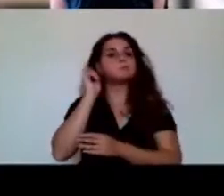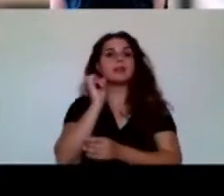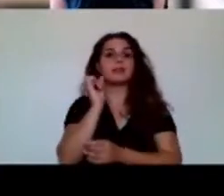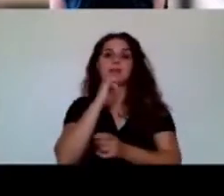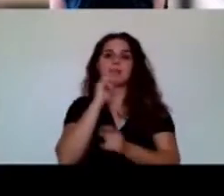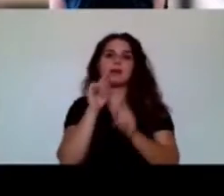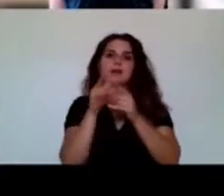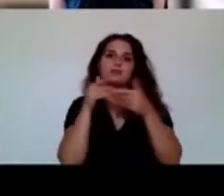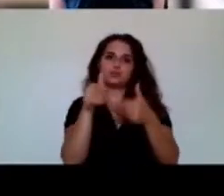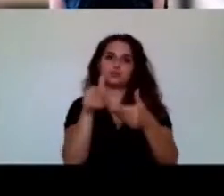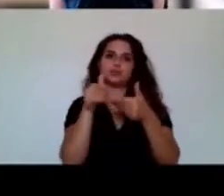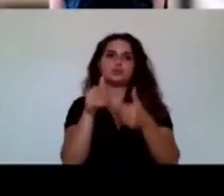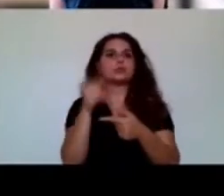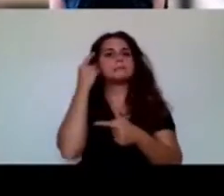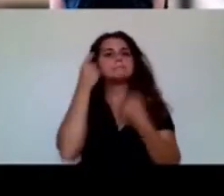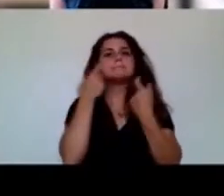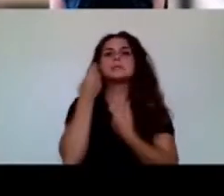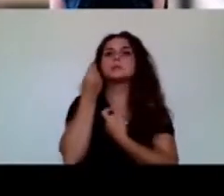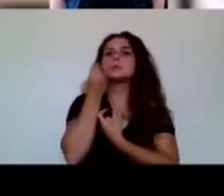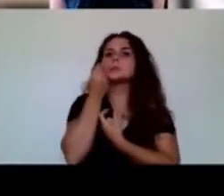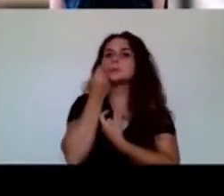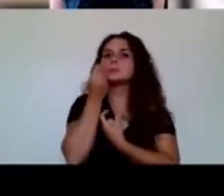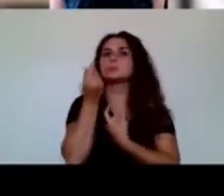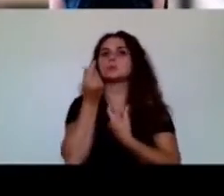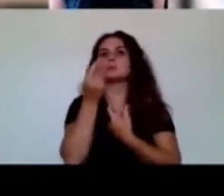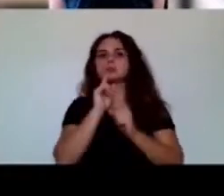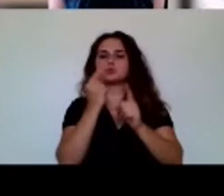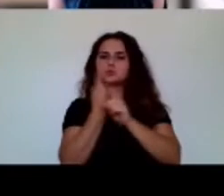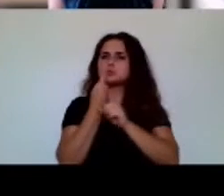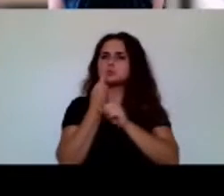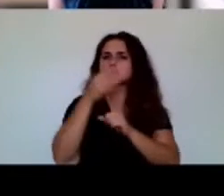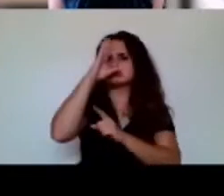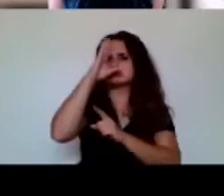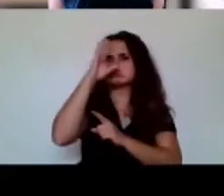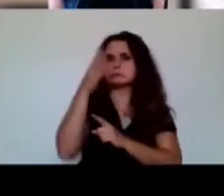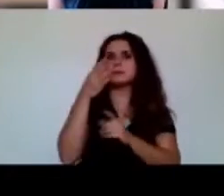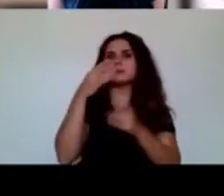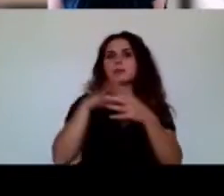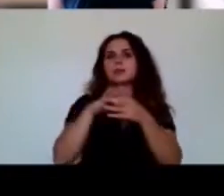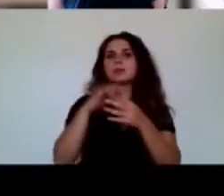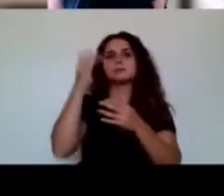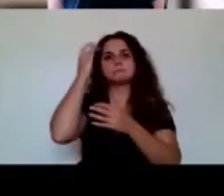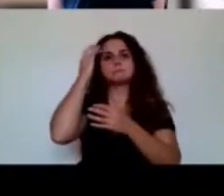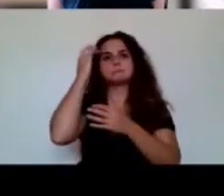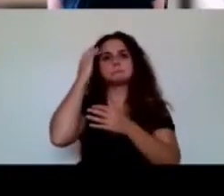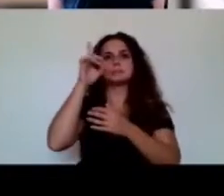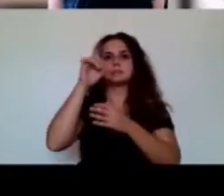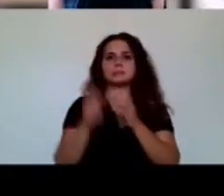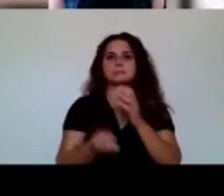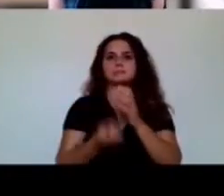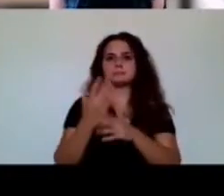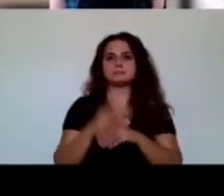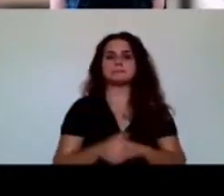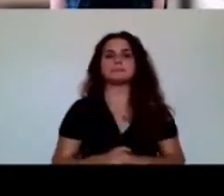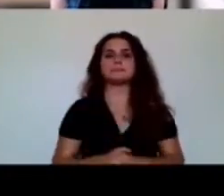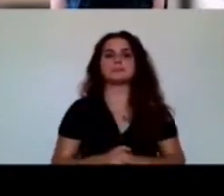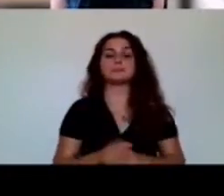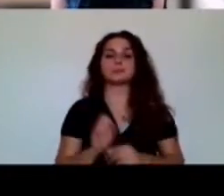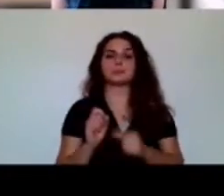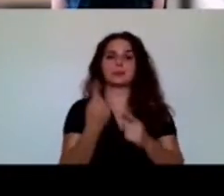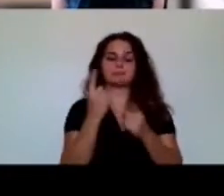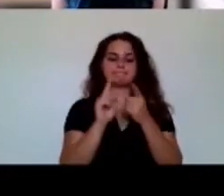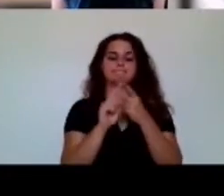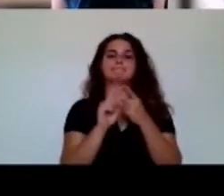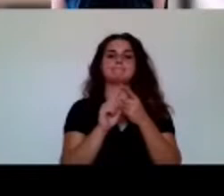extremely helpful to think about what we know about the brain in order to try to train our brains. And